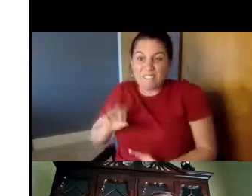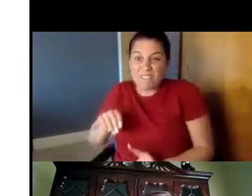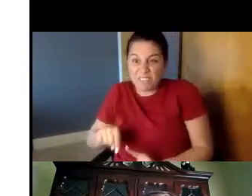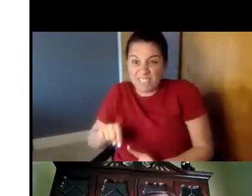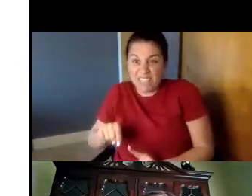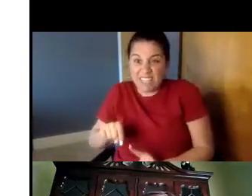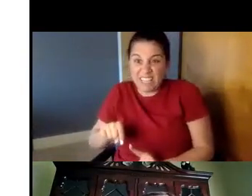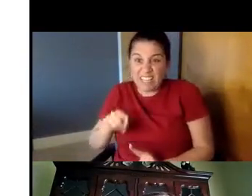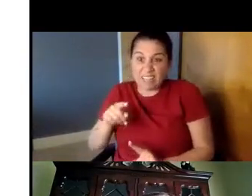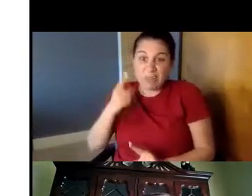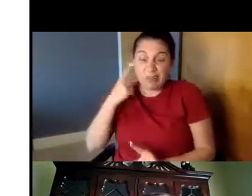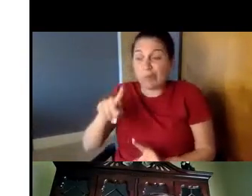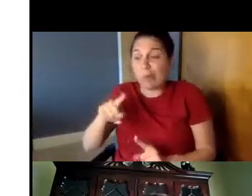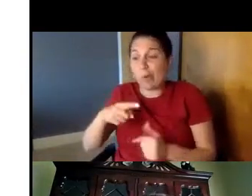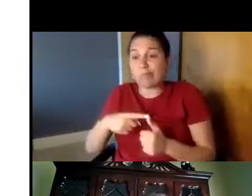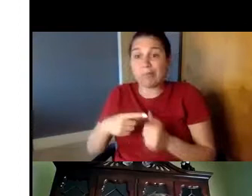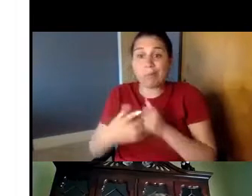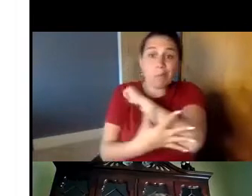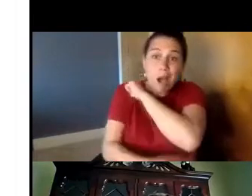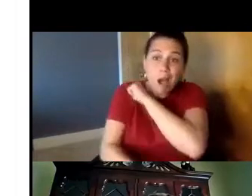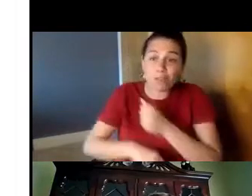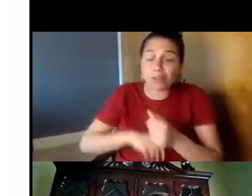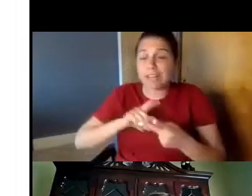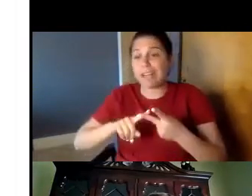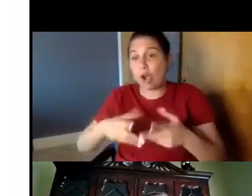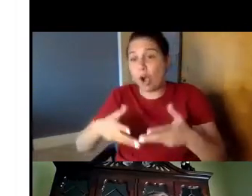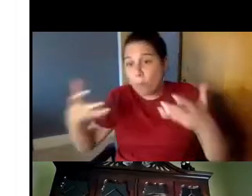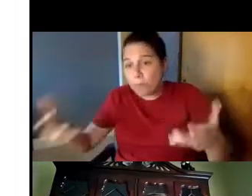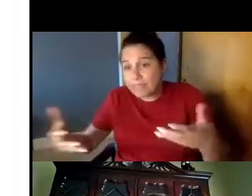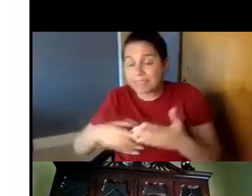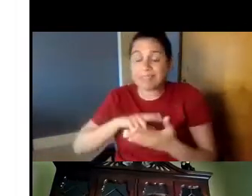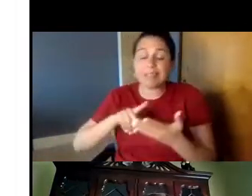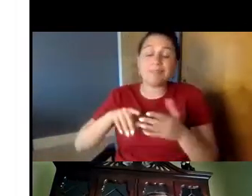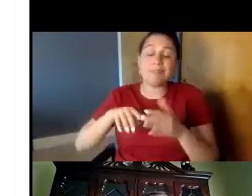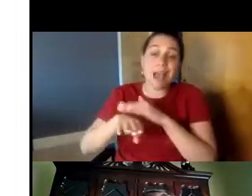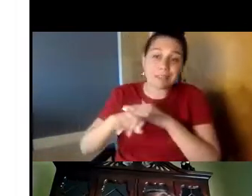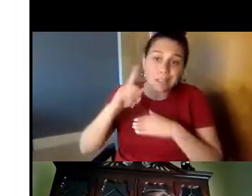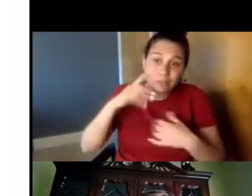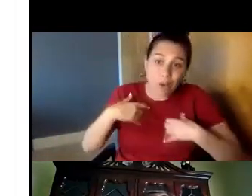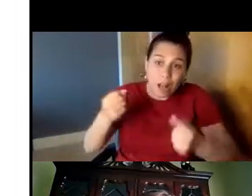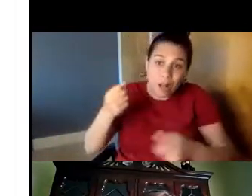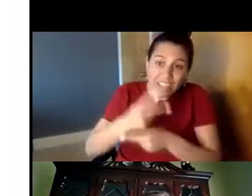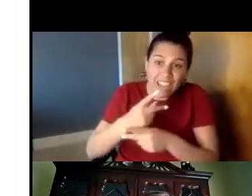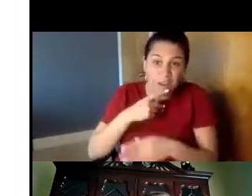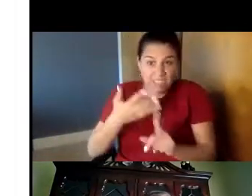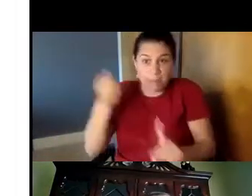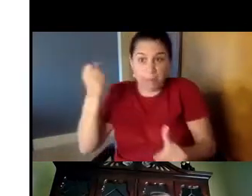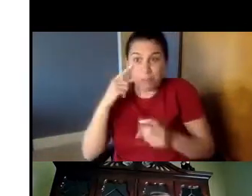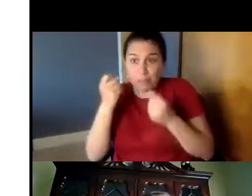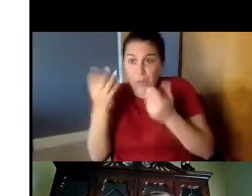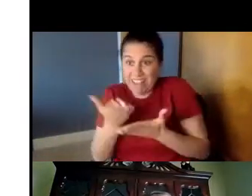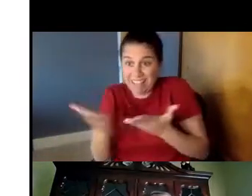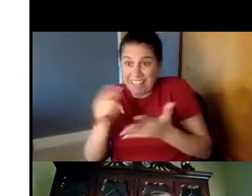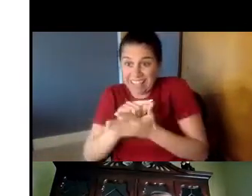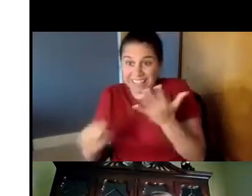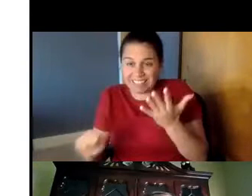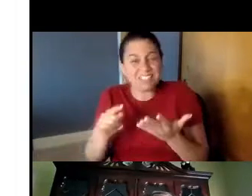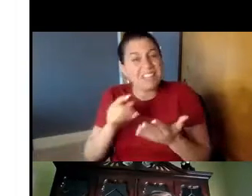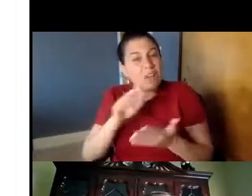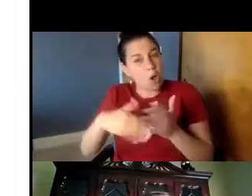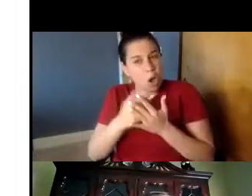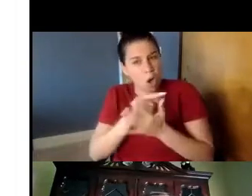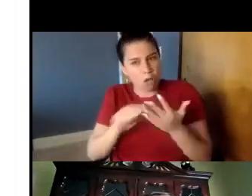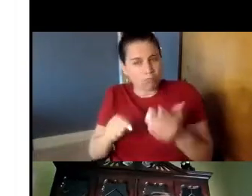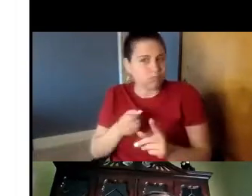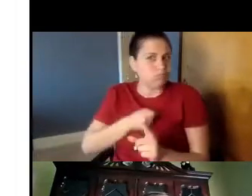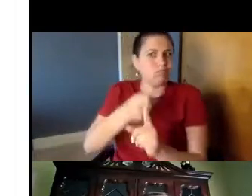levels, obesity, lack of access to healthcare, general deprivation. All of those are factors that could impact